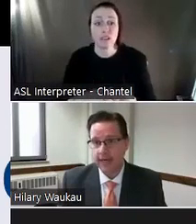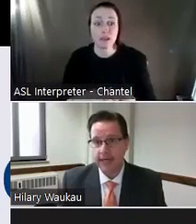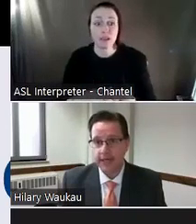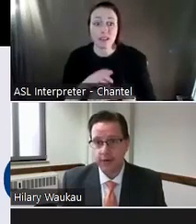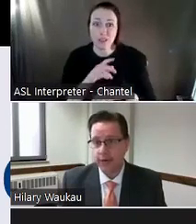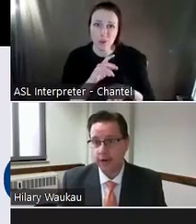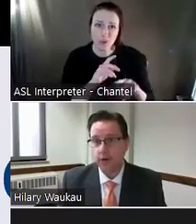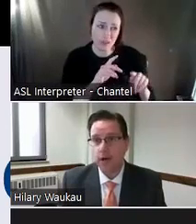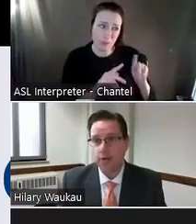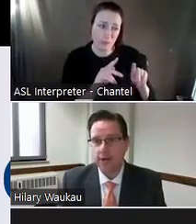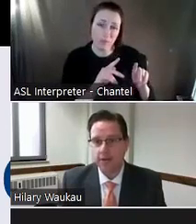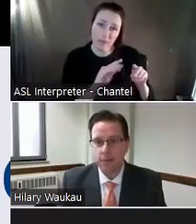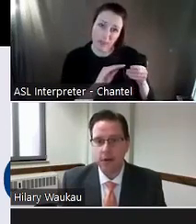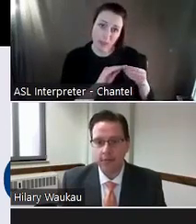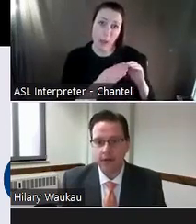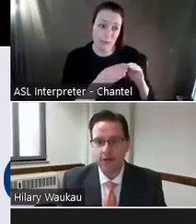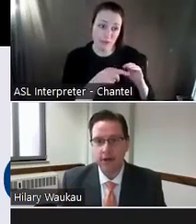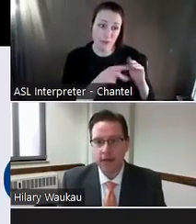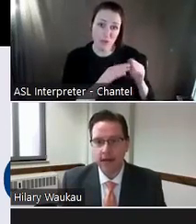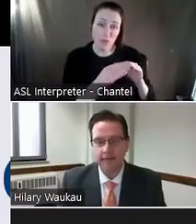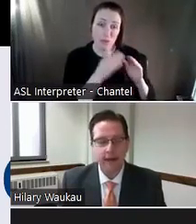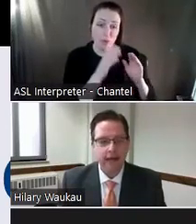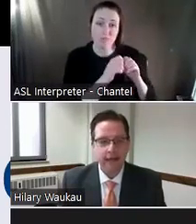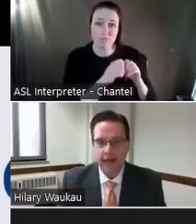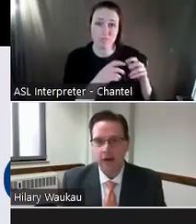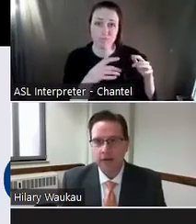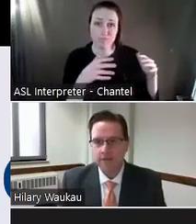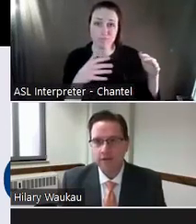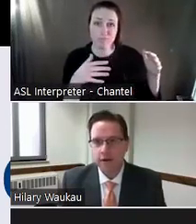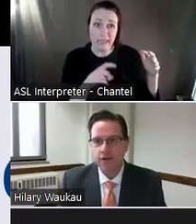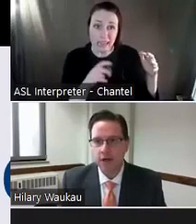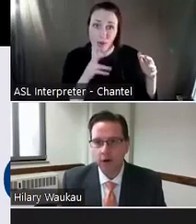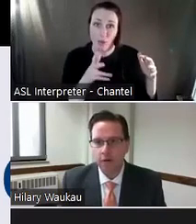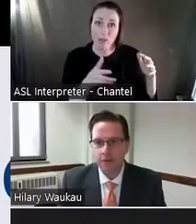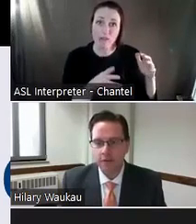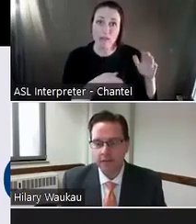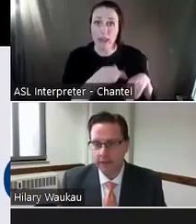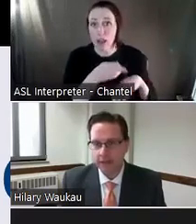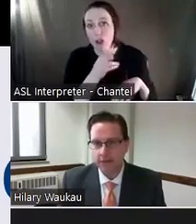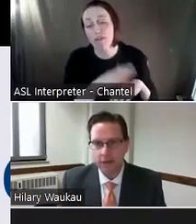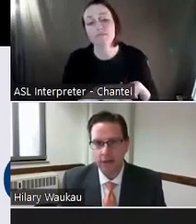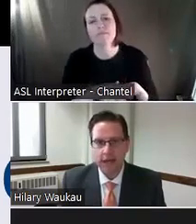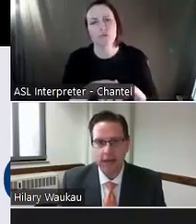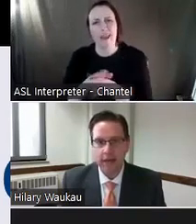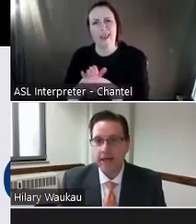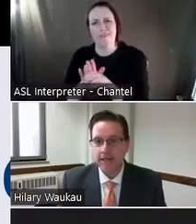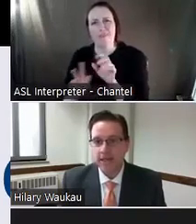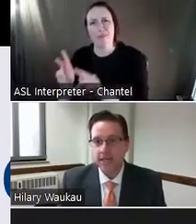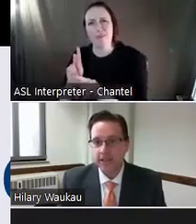and the need is only going to grow along with them. We want to make sure that we have the adequate infrastructure and workforce in place to make sure that we